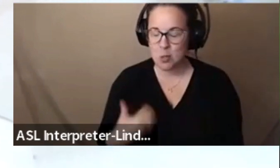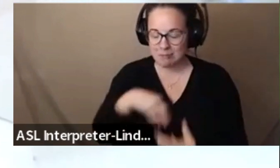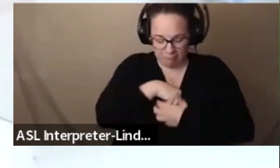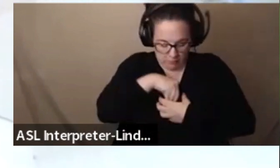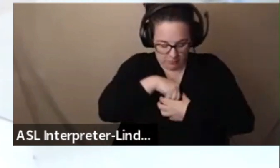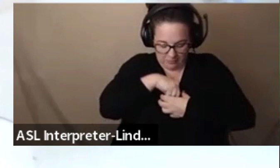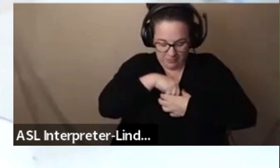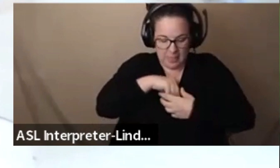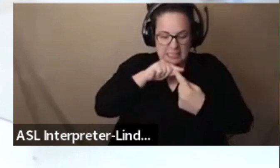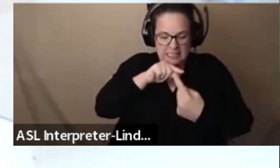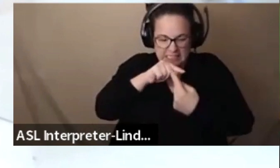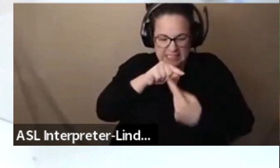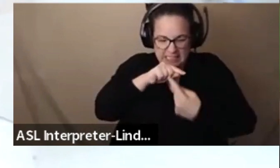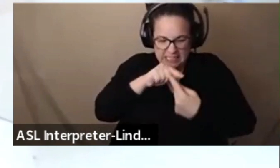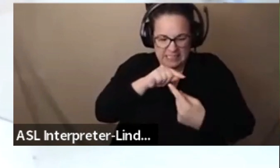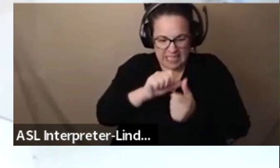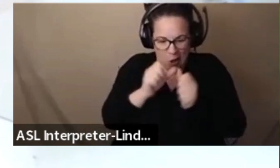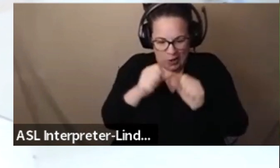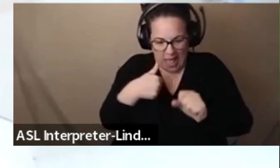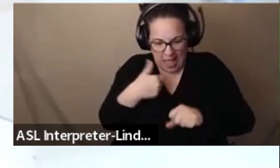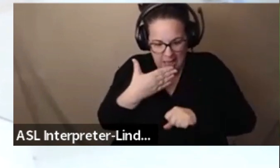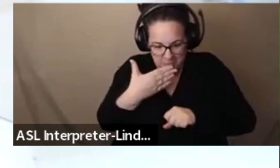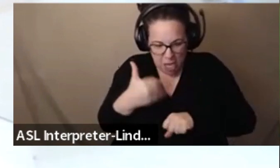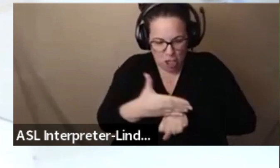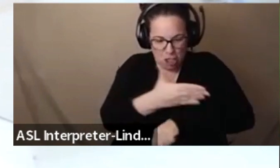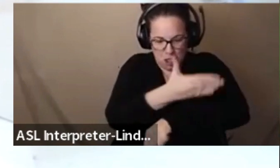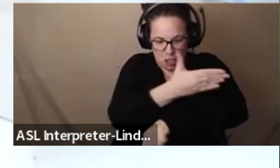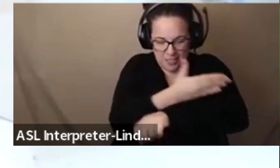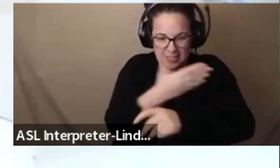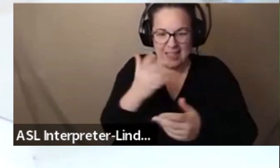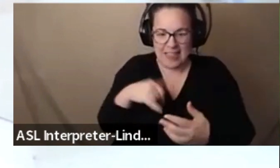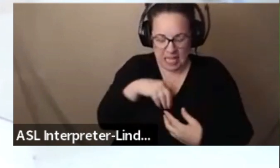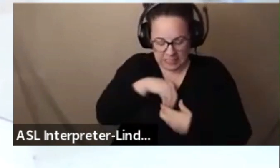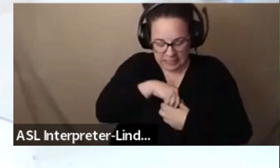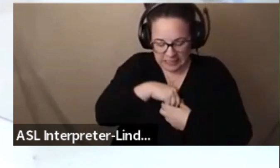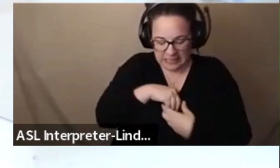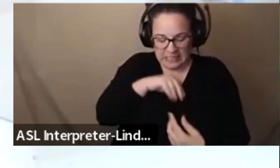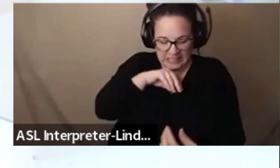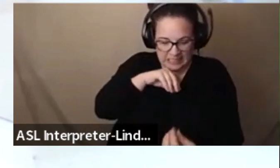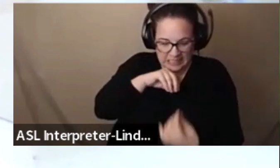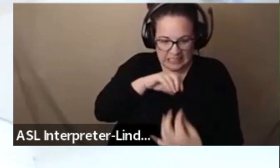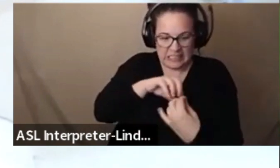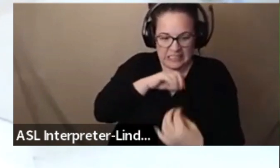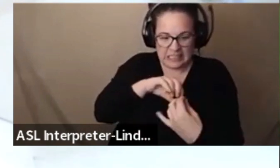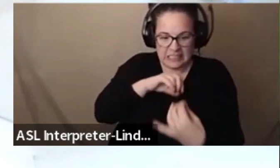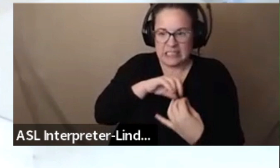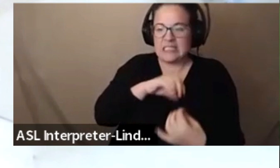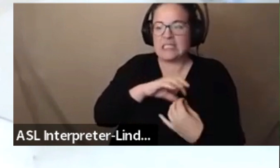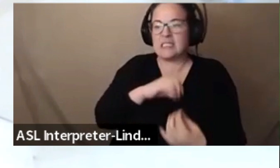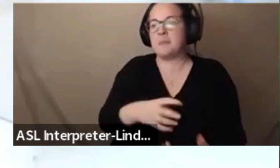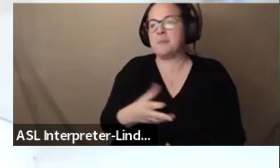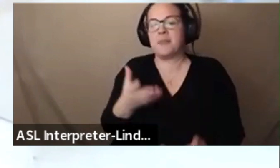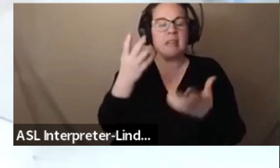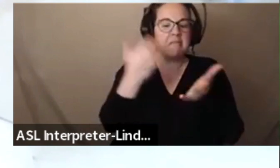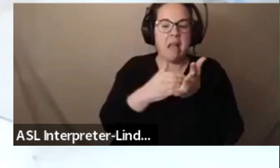being is, a series of battles to be the best you possibly can be, and a series of baffling